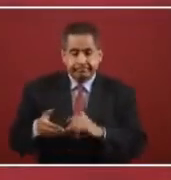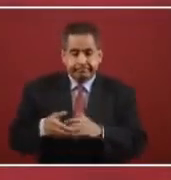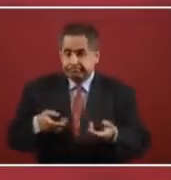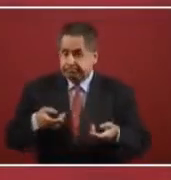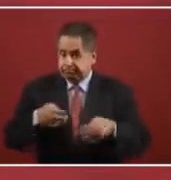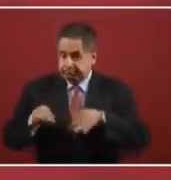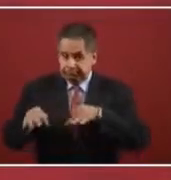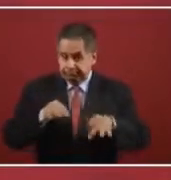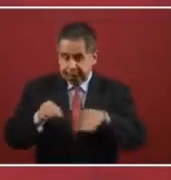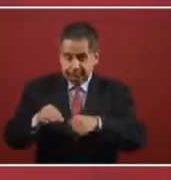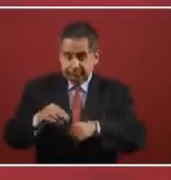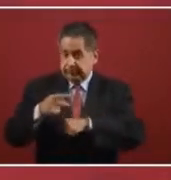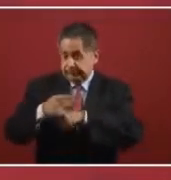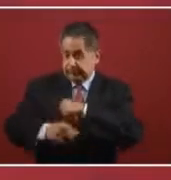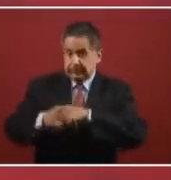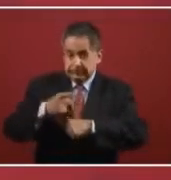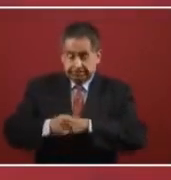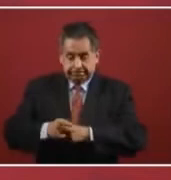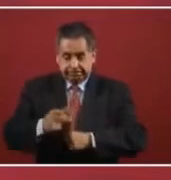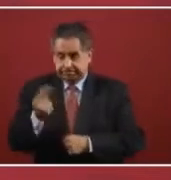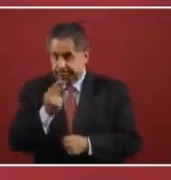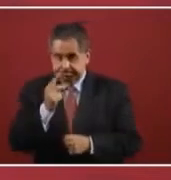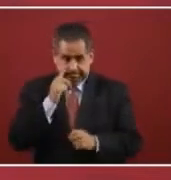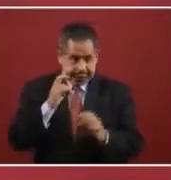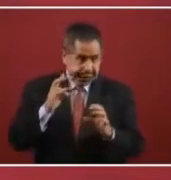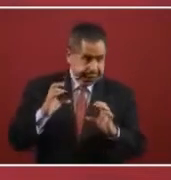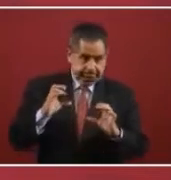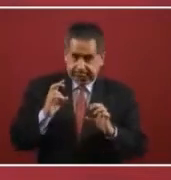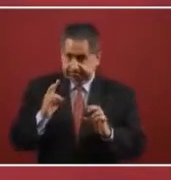with an activity that's risky.